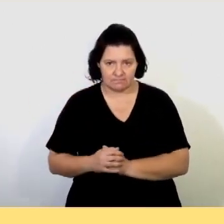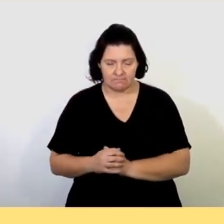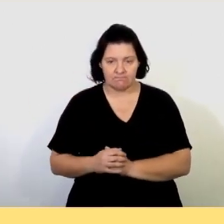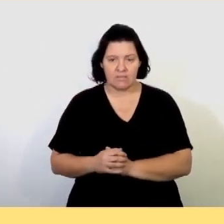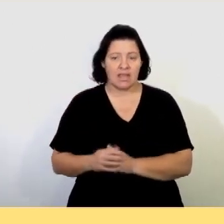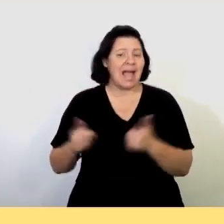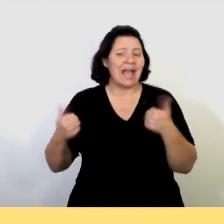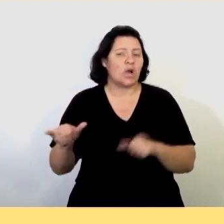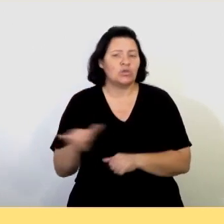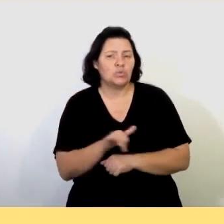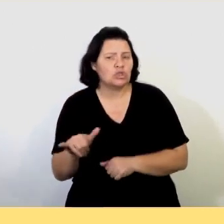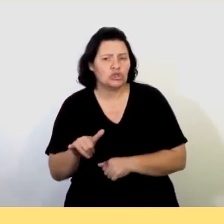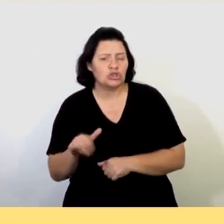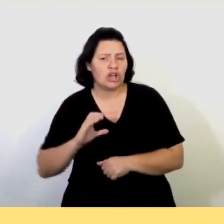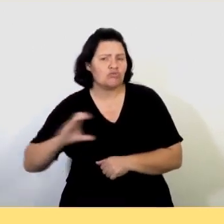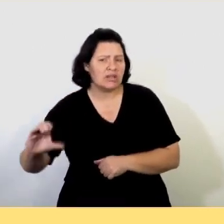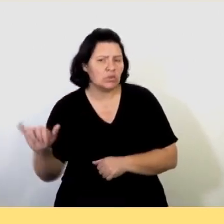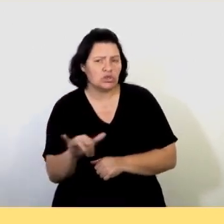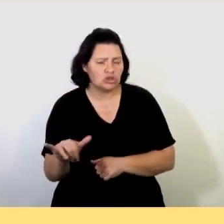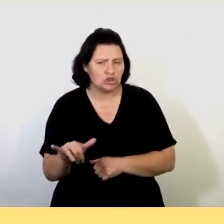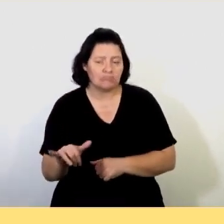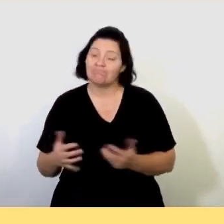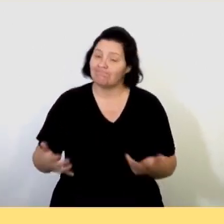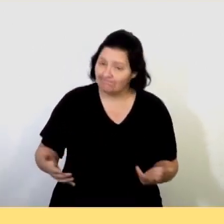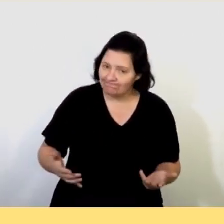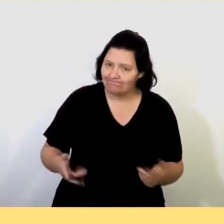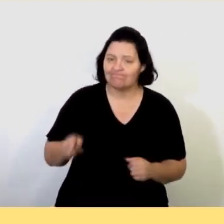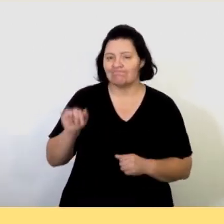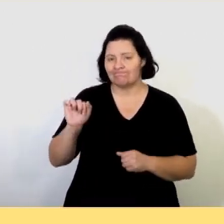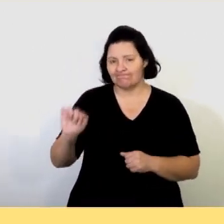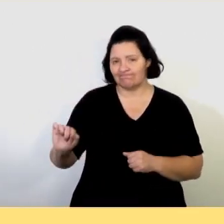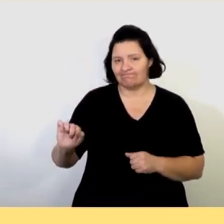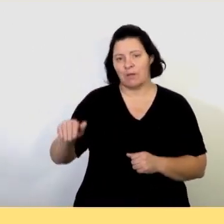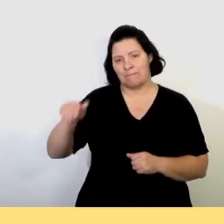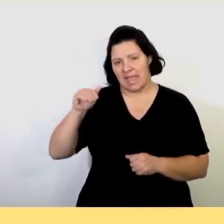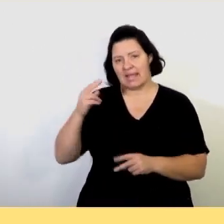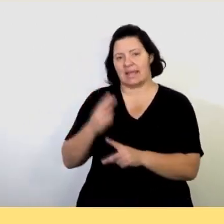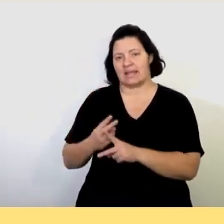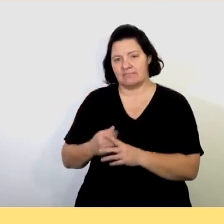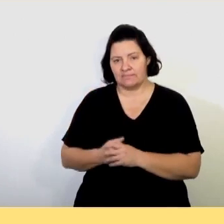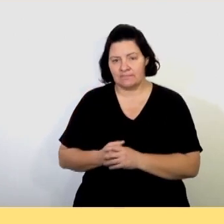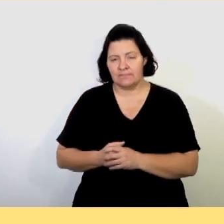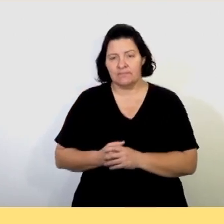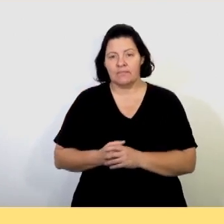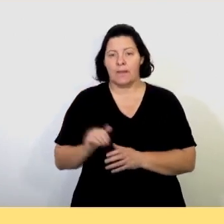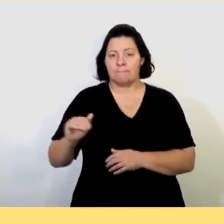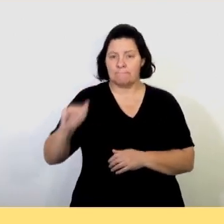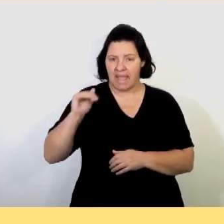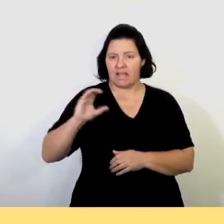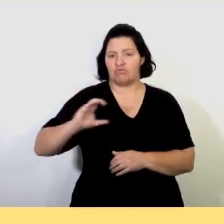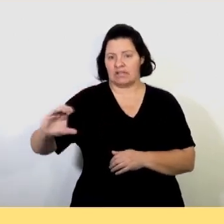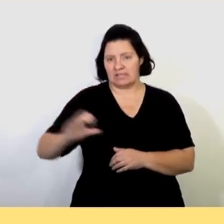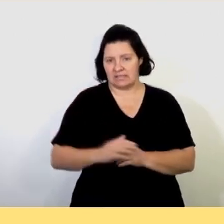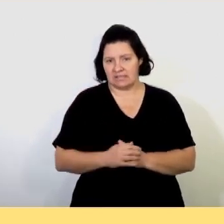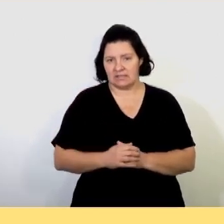55,500. Which account is credited? In this case, it is your bank. Okay?